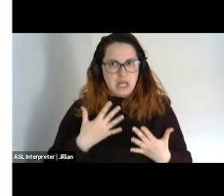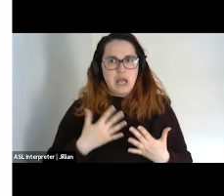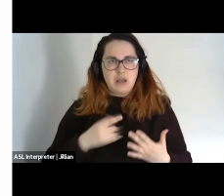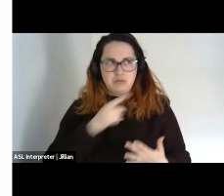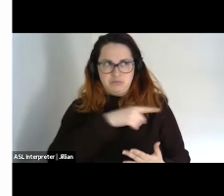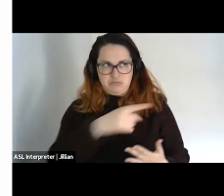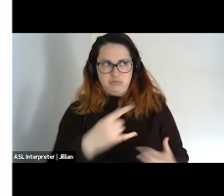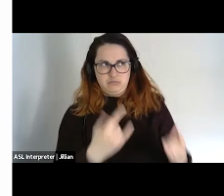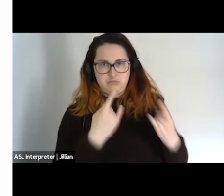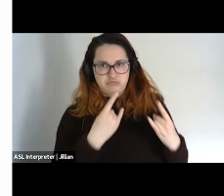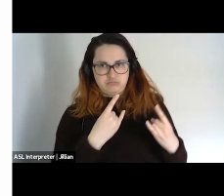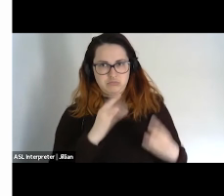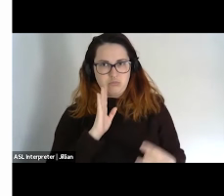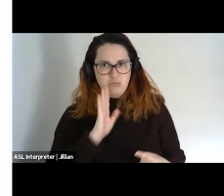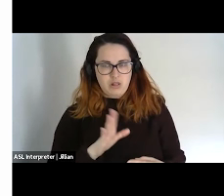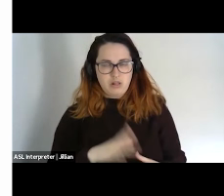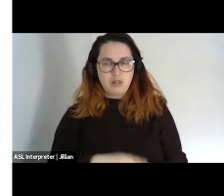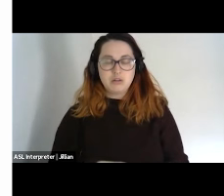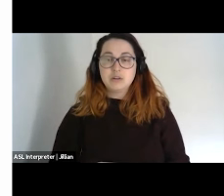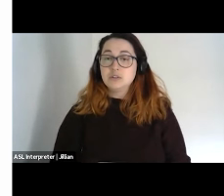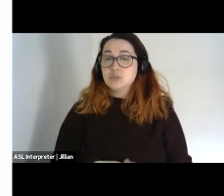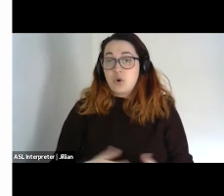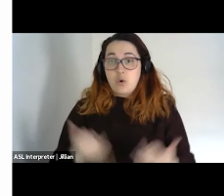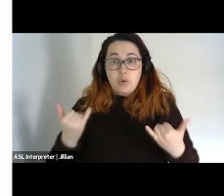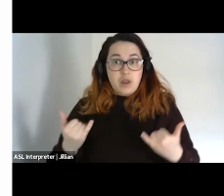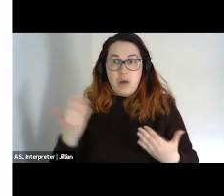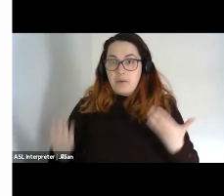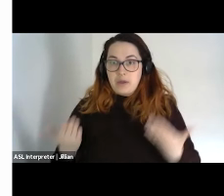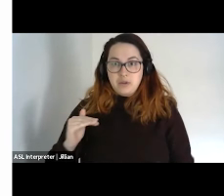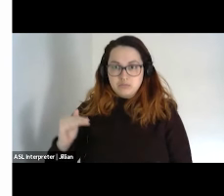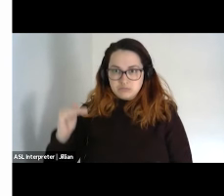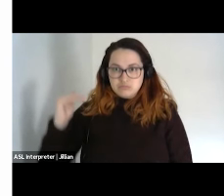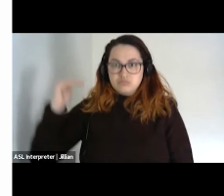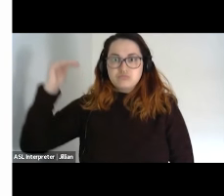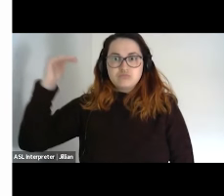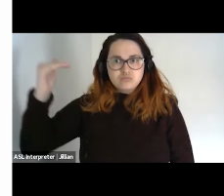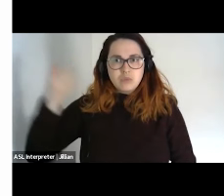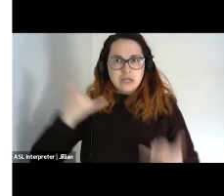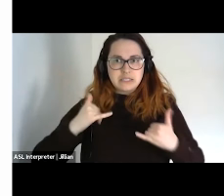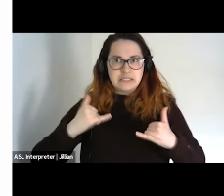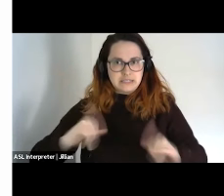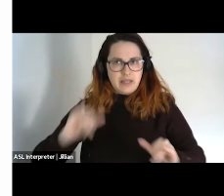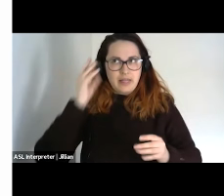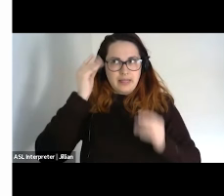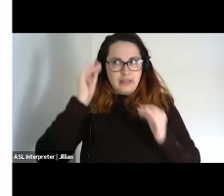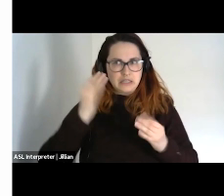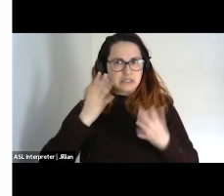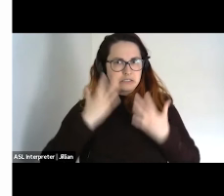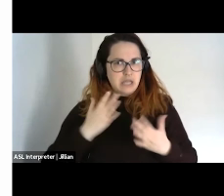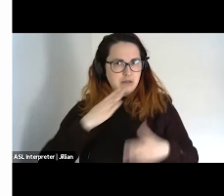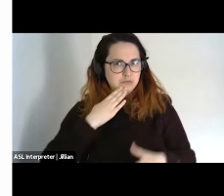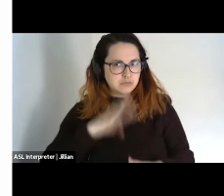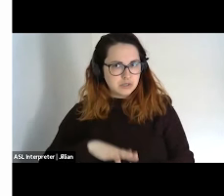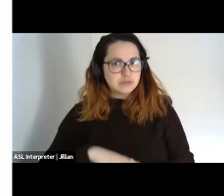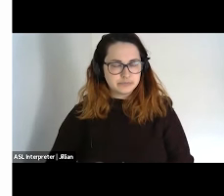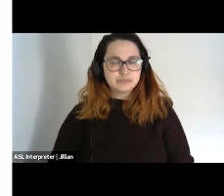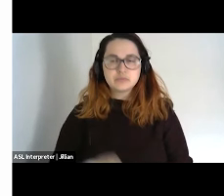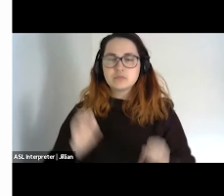still have this belief, even though we are no longer in the same situation. Okay, that's a really important part, and we'll dive into that a little